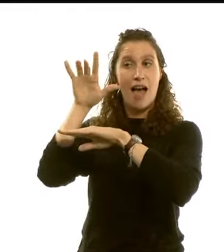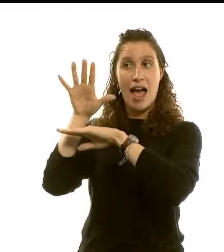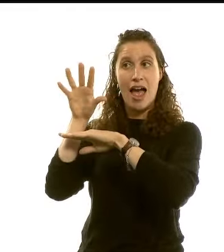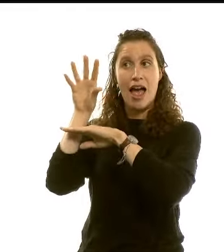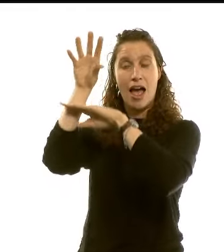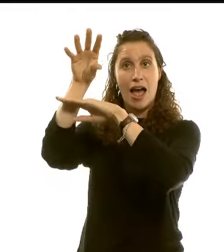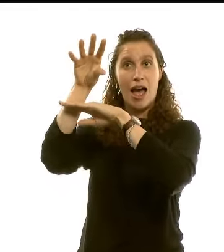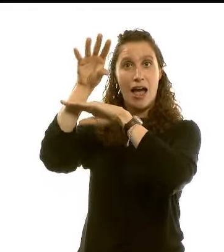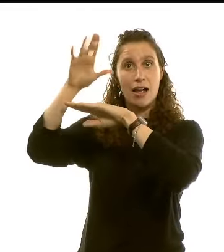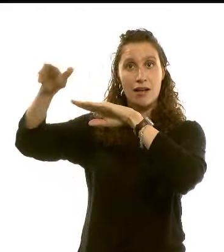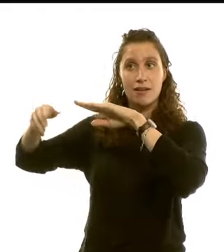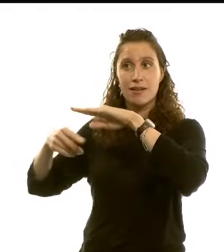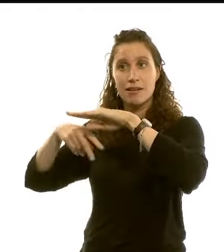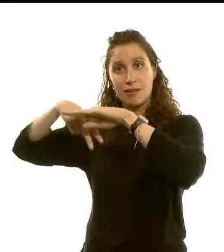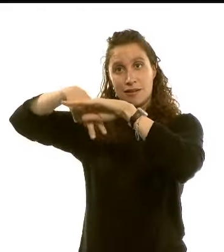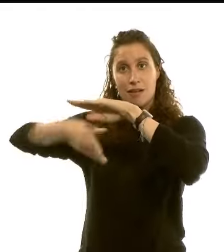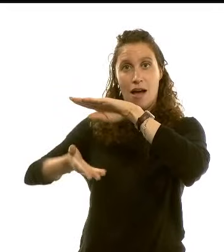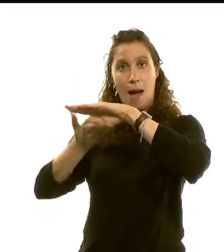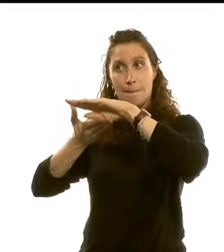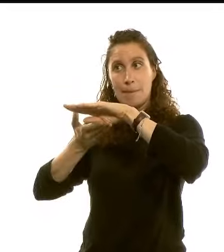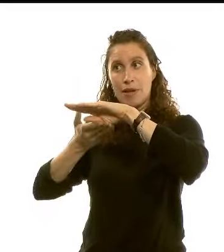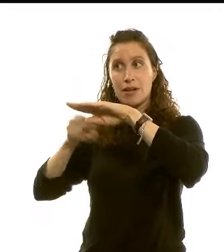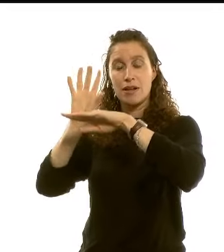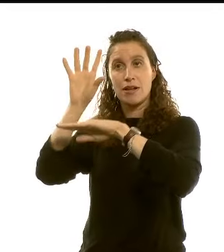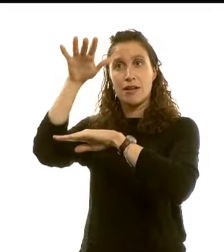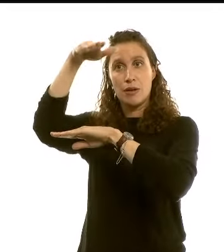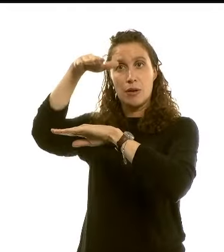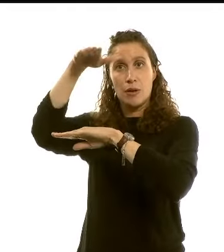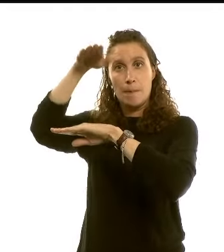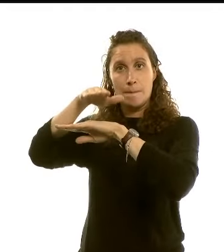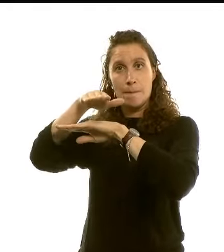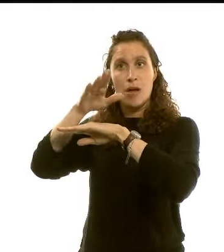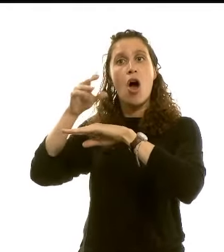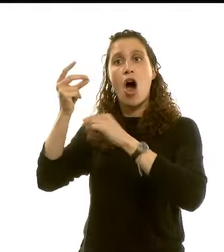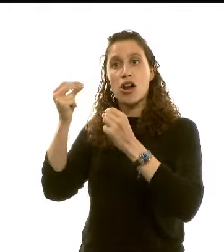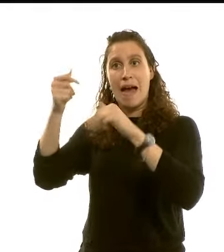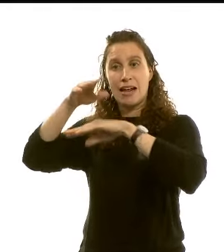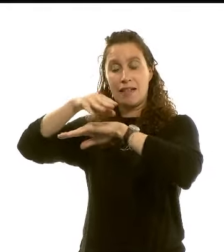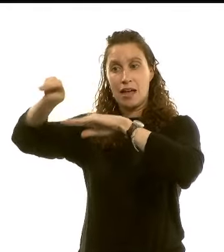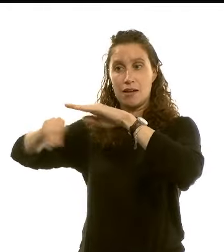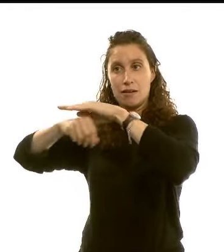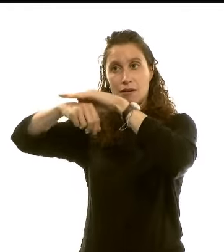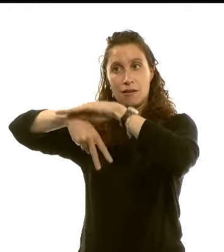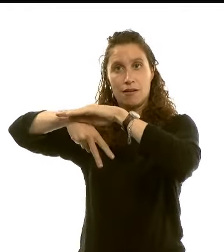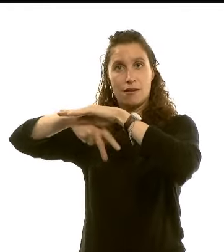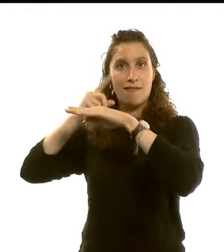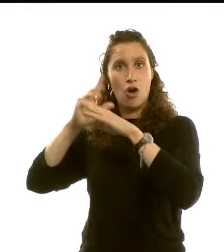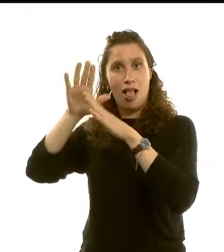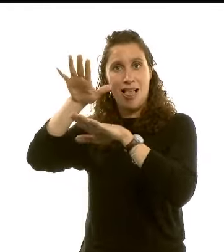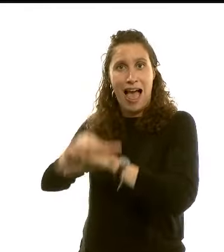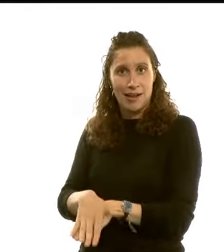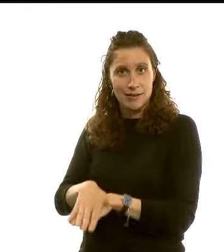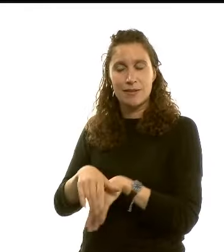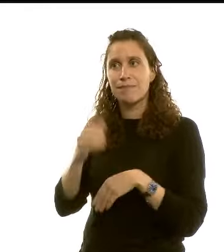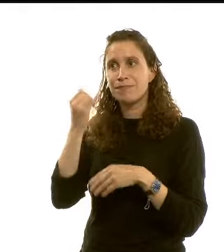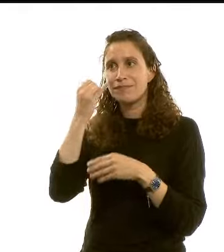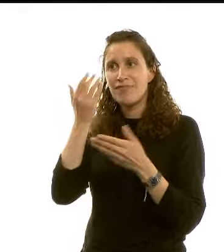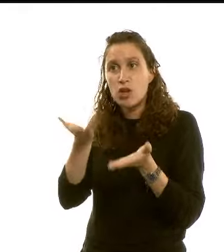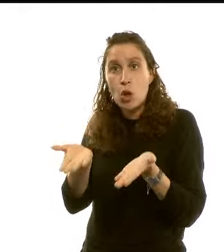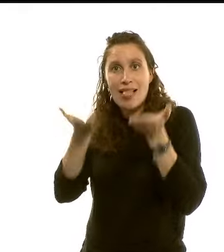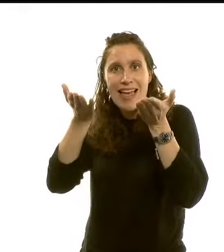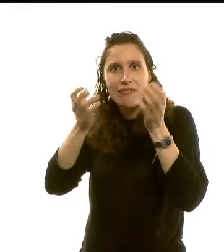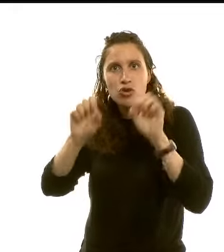up, landing mode, and automatically landing gear drops down. Brilliant. Nice. Yeah. And then if you lift the canopy here, you'll